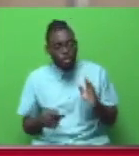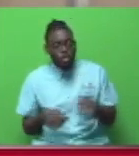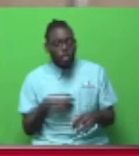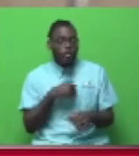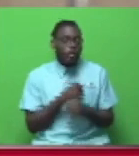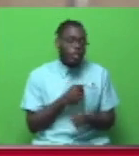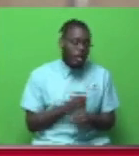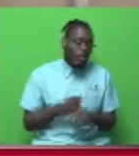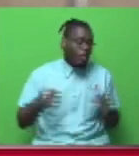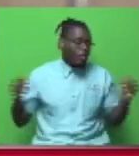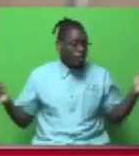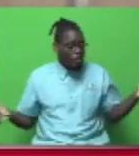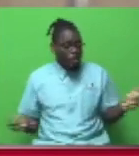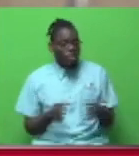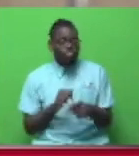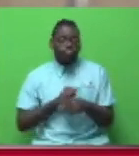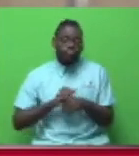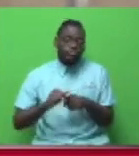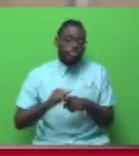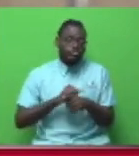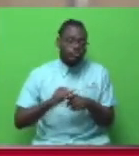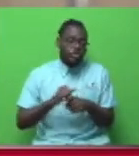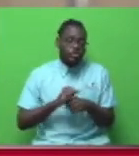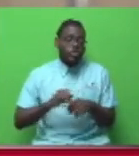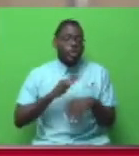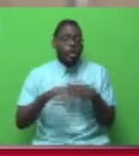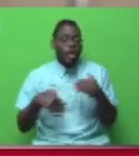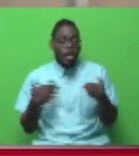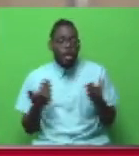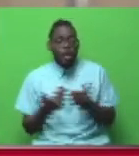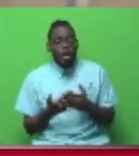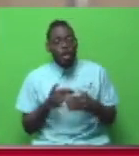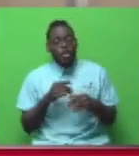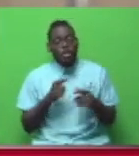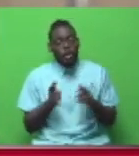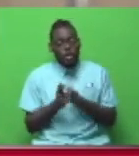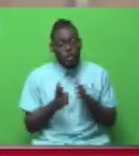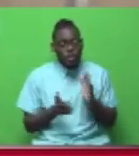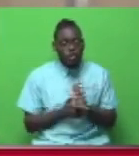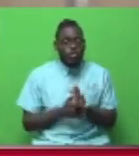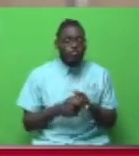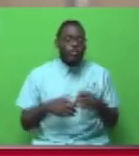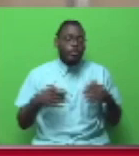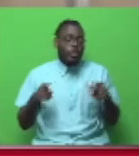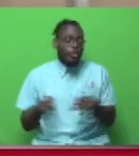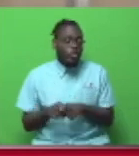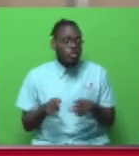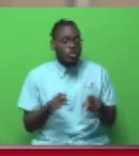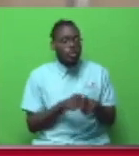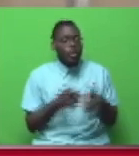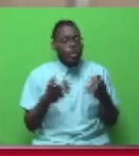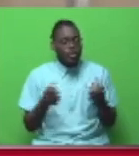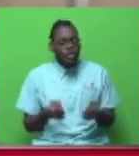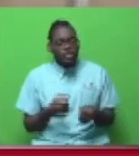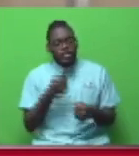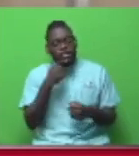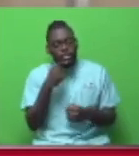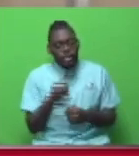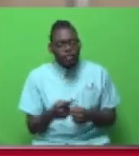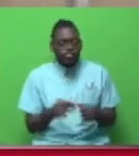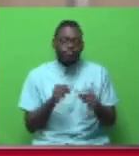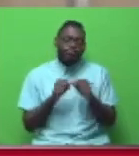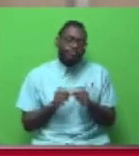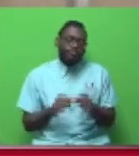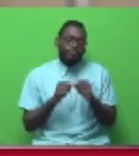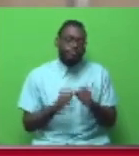advocacy, training in legal drafting. I'm pleased to also, for the record, place on the record that I'm currently in conversation with the Chief